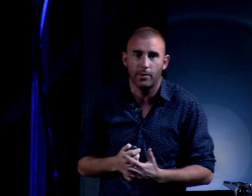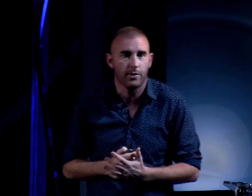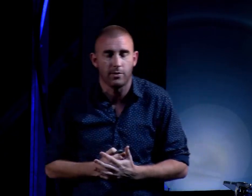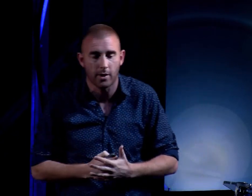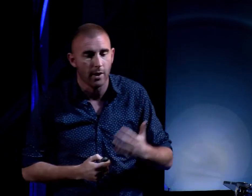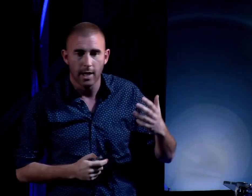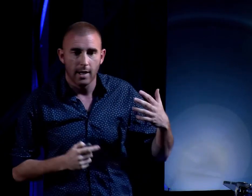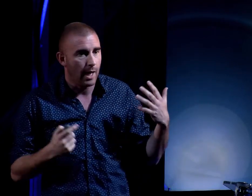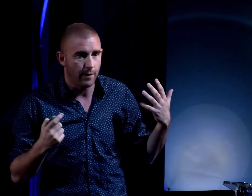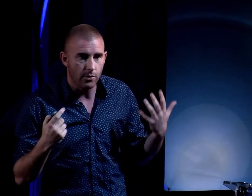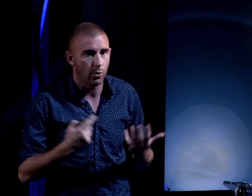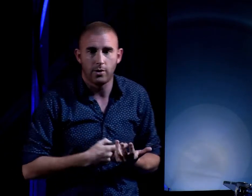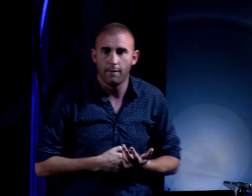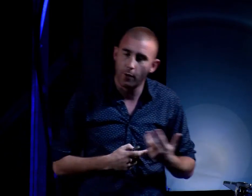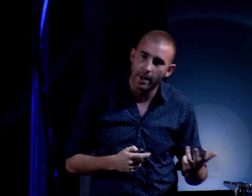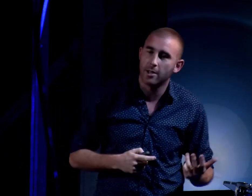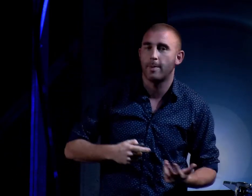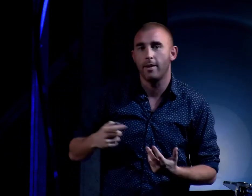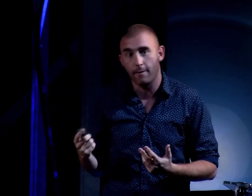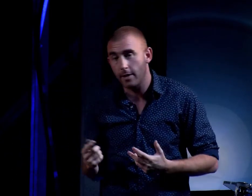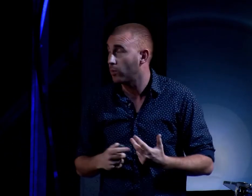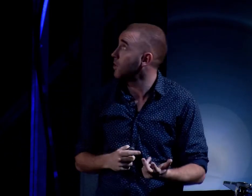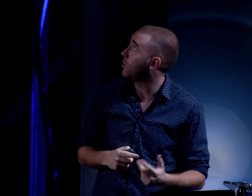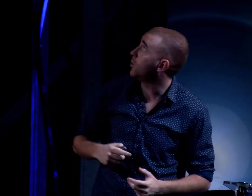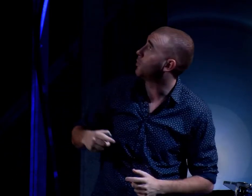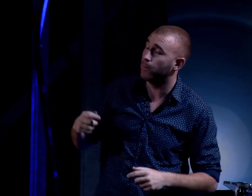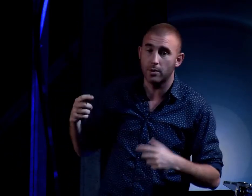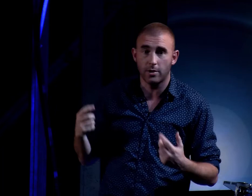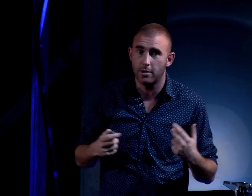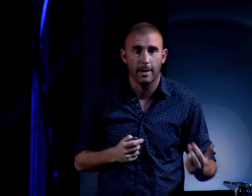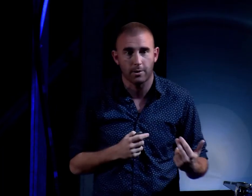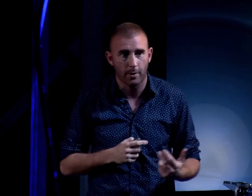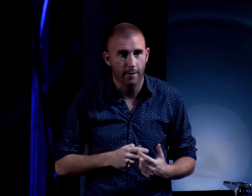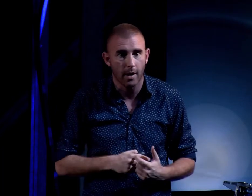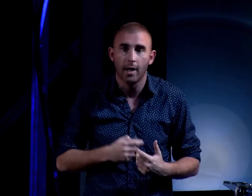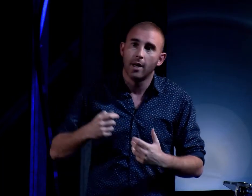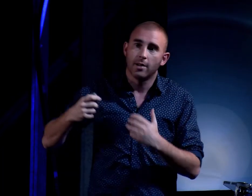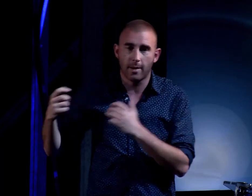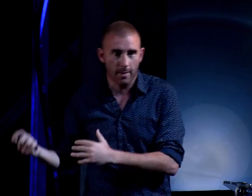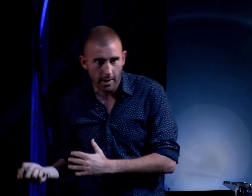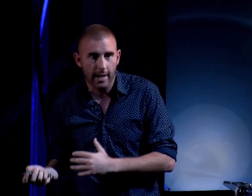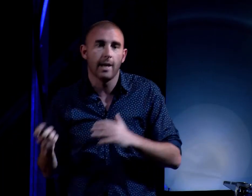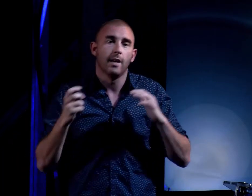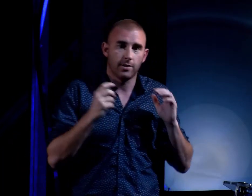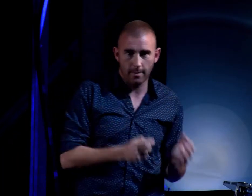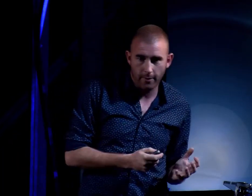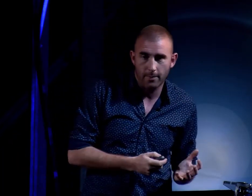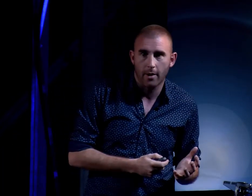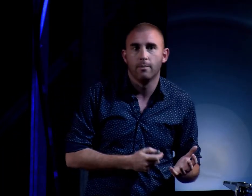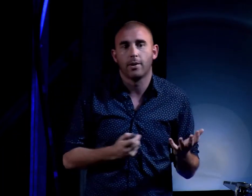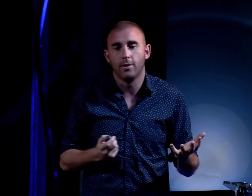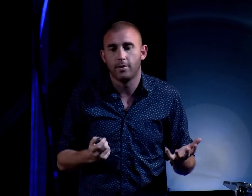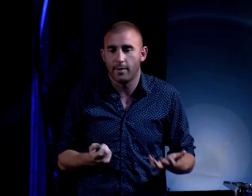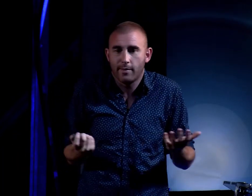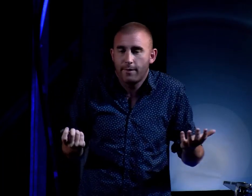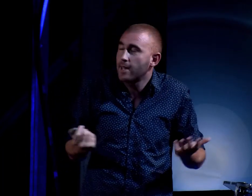that people are starting to respond to. So if you talk to filmmakers about Netflix or YouTube or musicians about Spotify, some of them like it, some of them